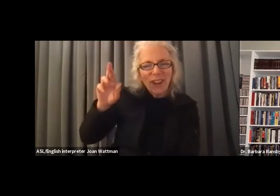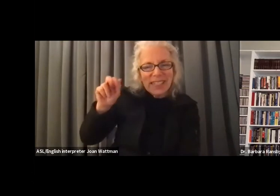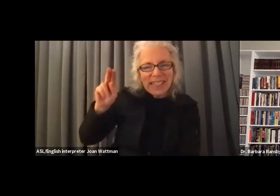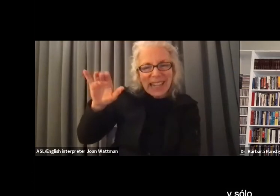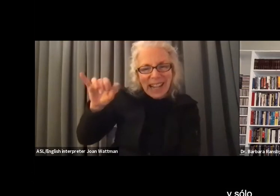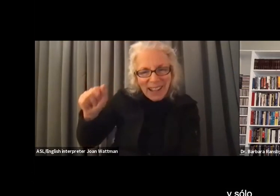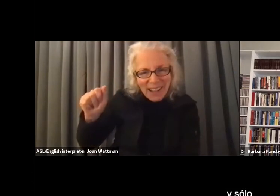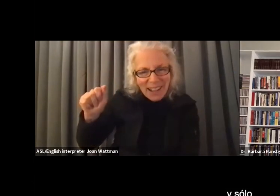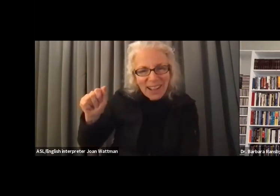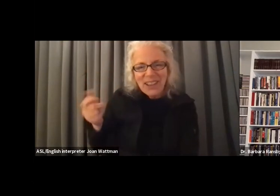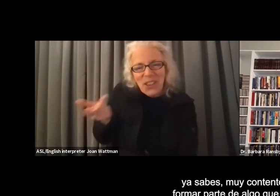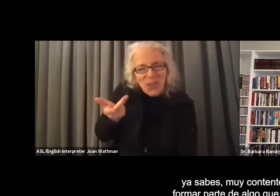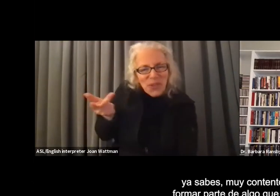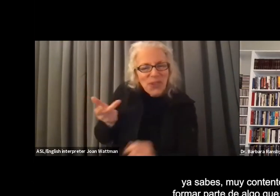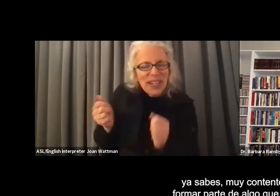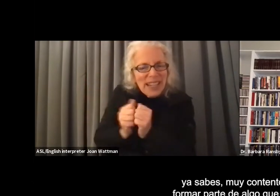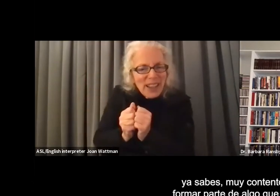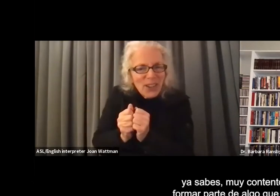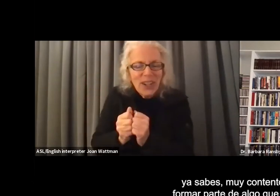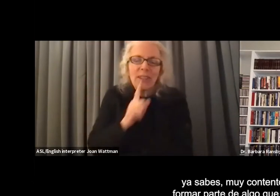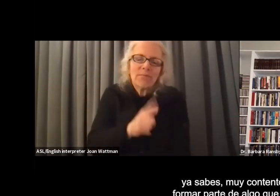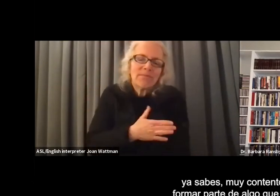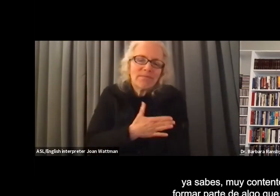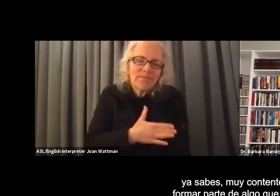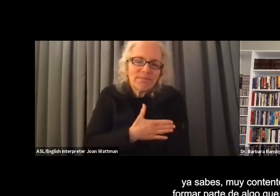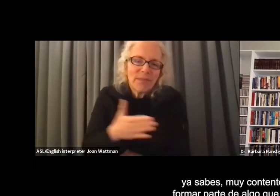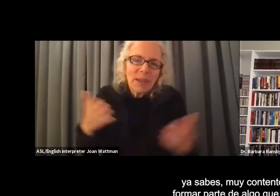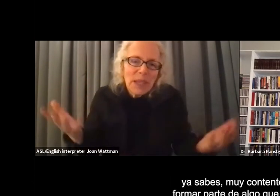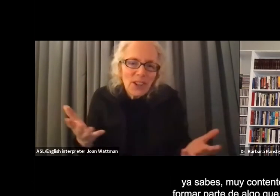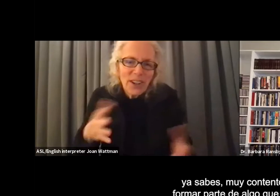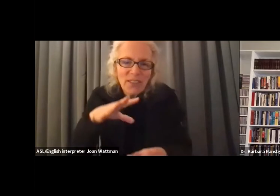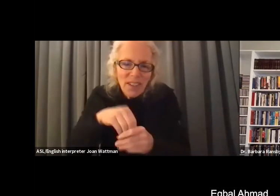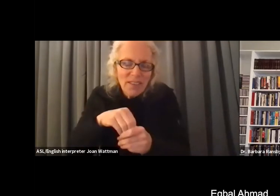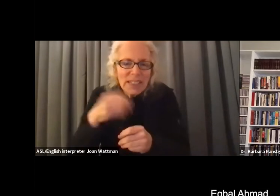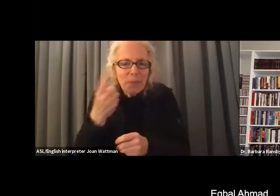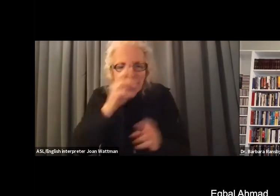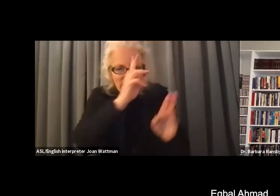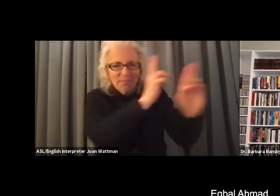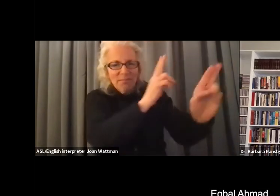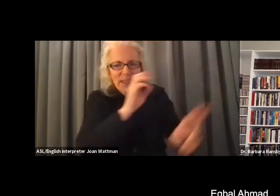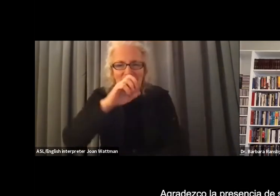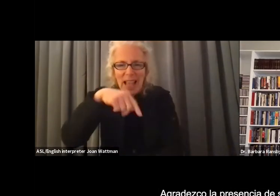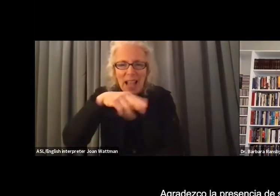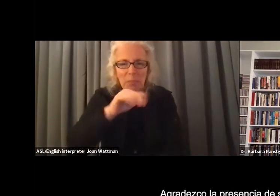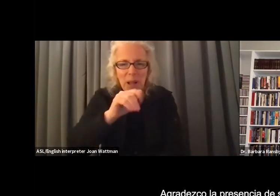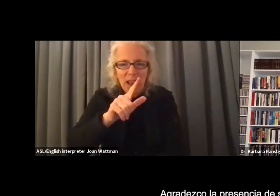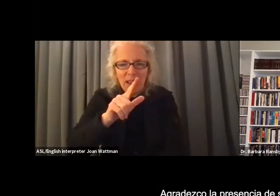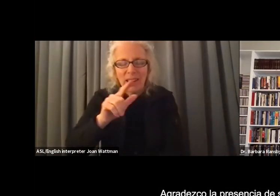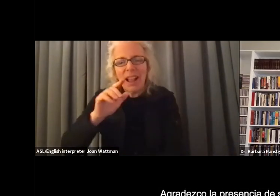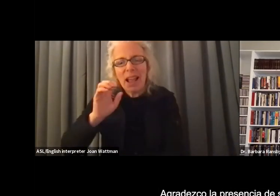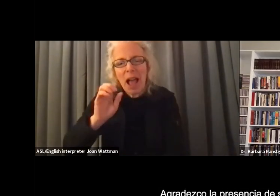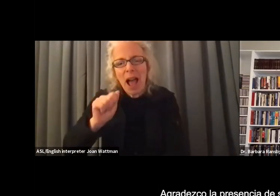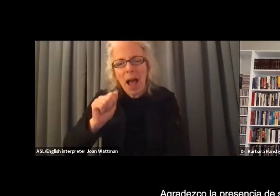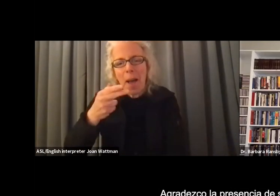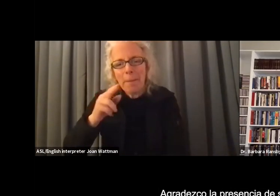Marquez, and just very pleased to be a part of something honoring Eqbal Ahmad. I appreciate the presence